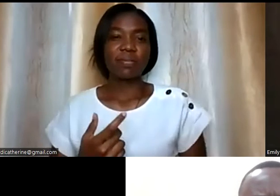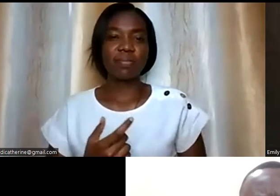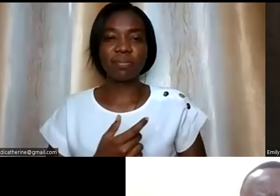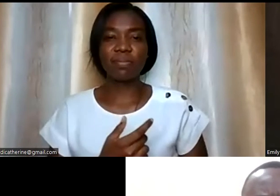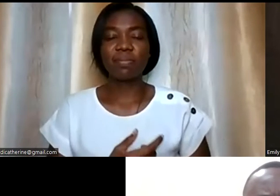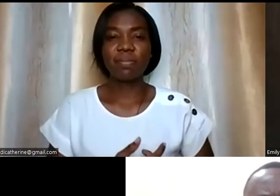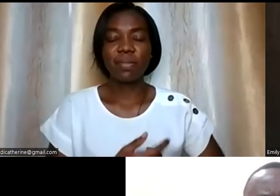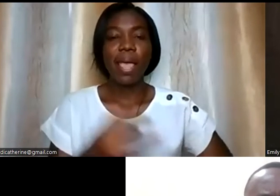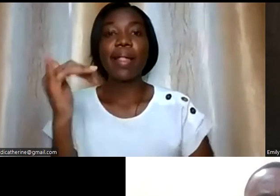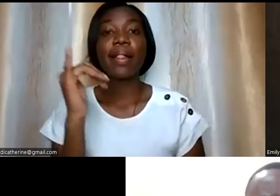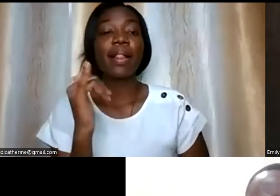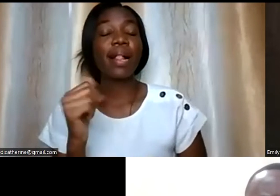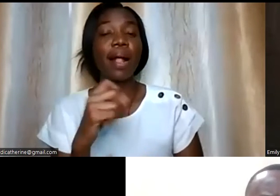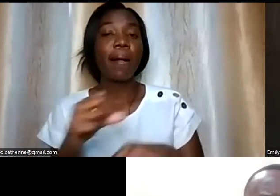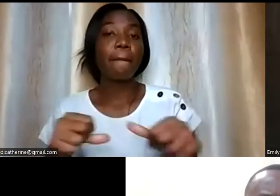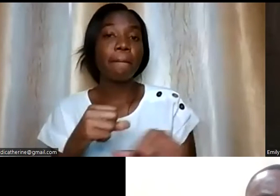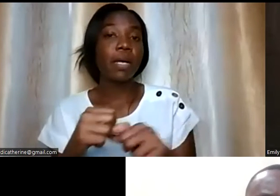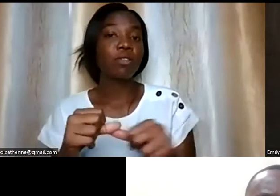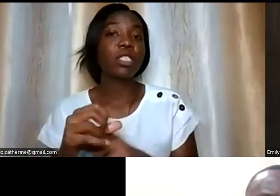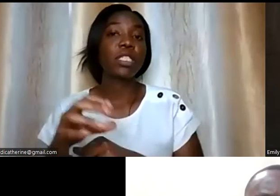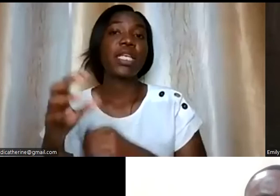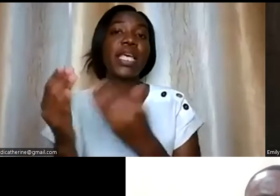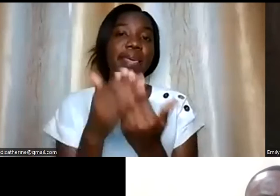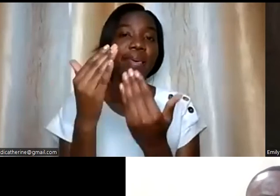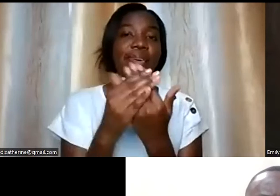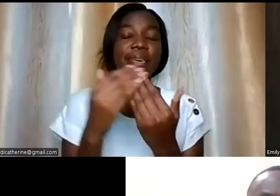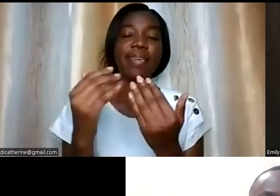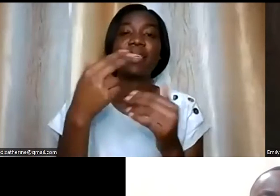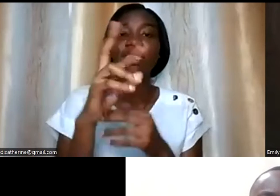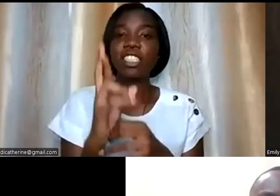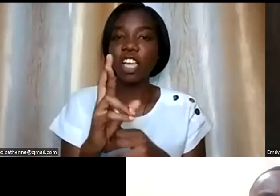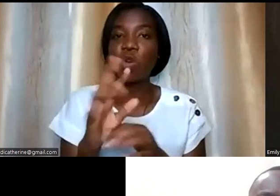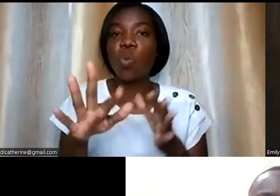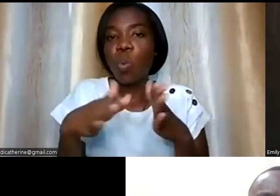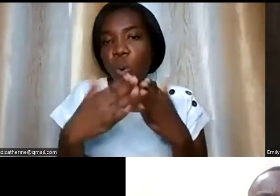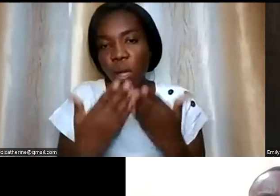it about taking care of HR, or is it about